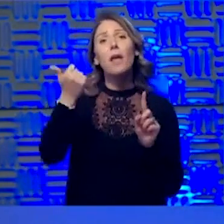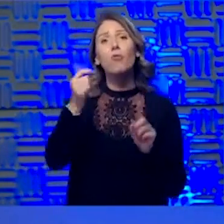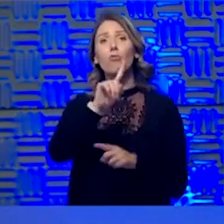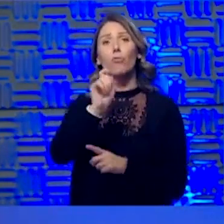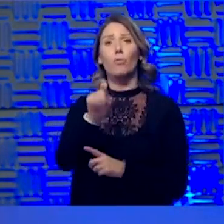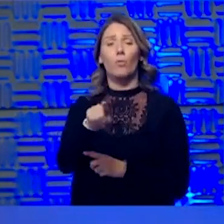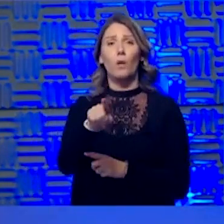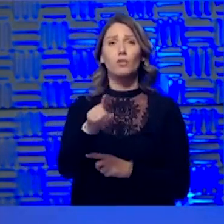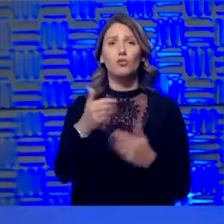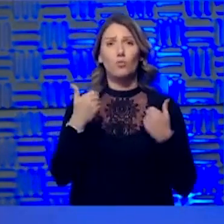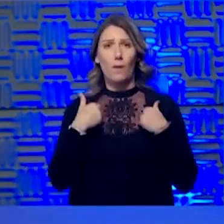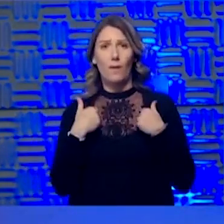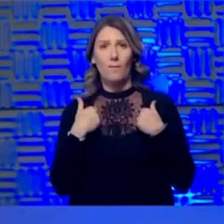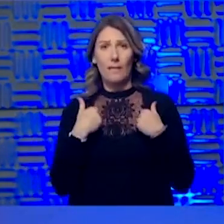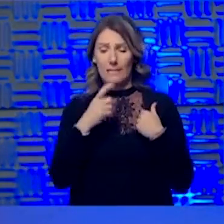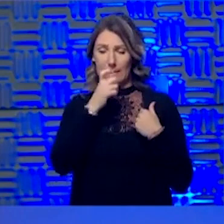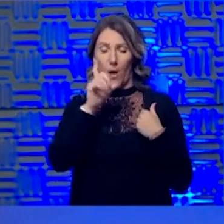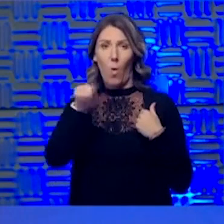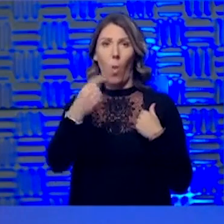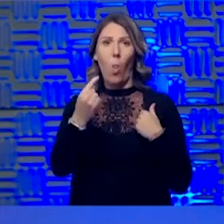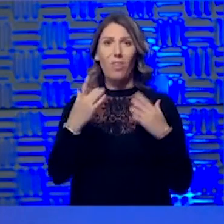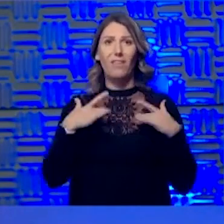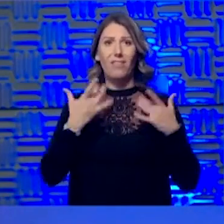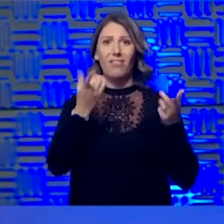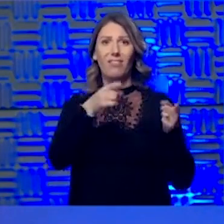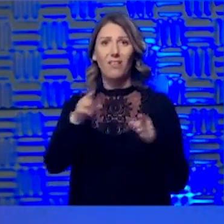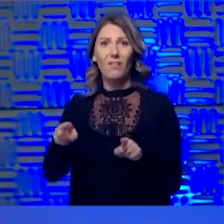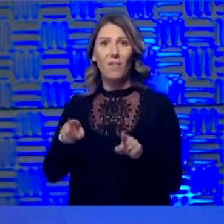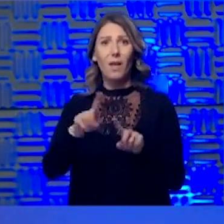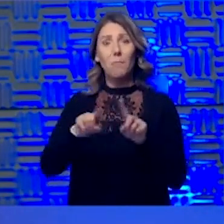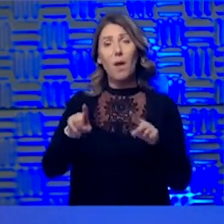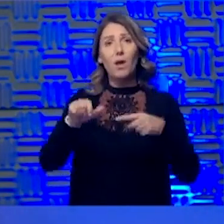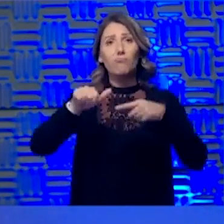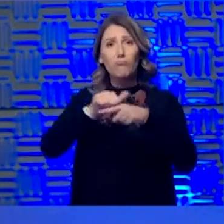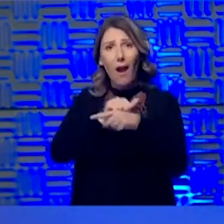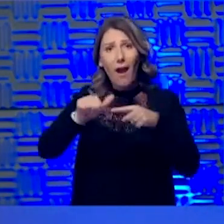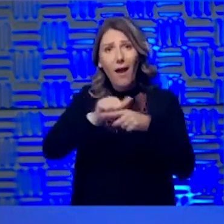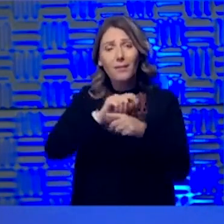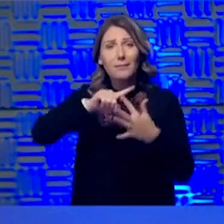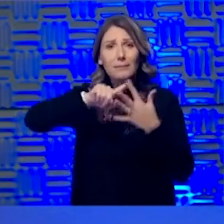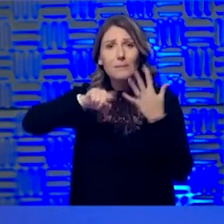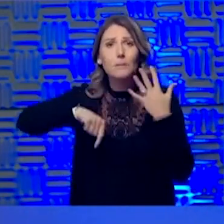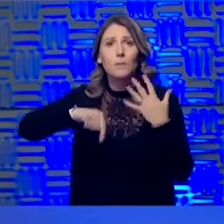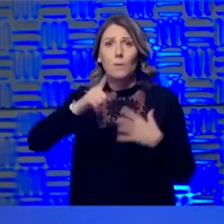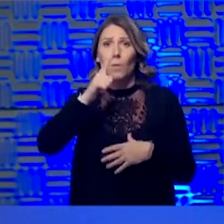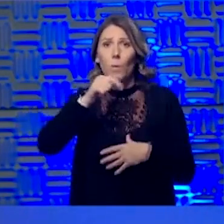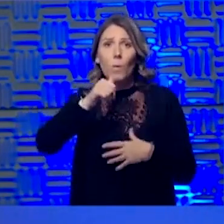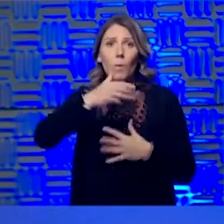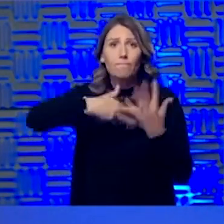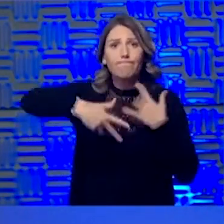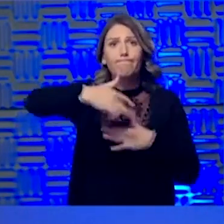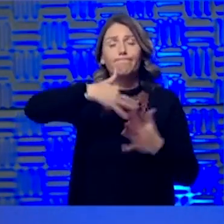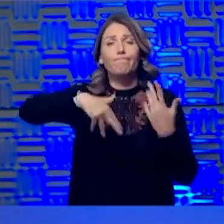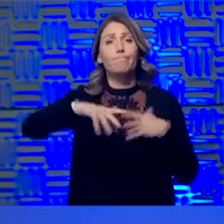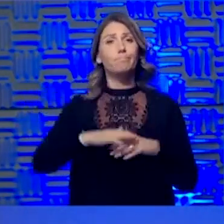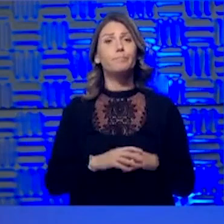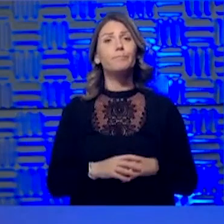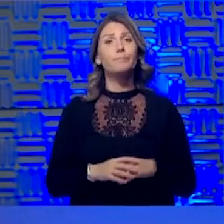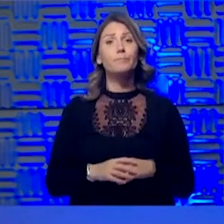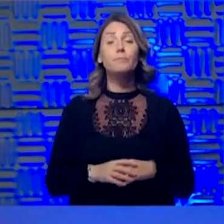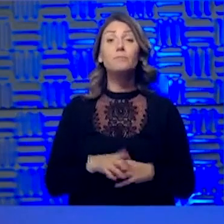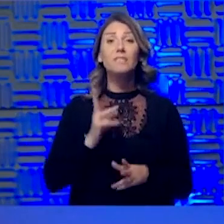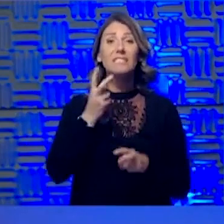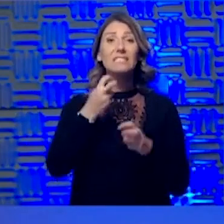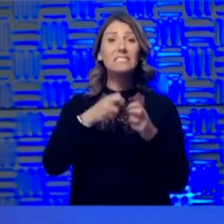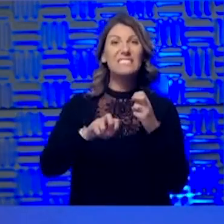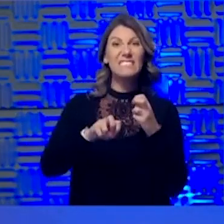only the event where you're playing the game, but also practices and things of that nature. And I think that it's hard